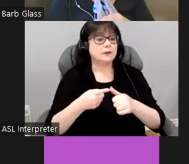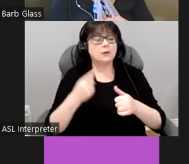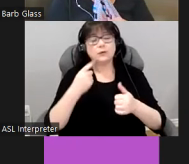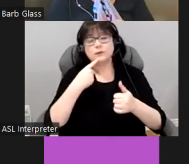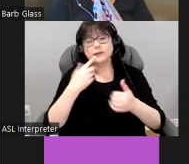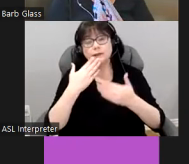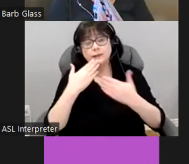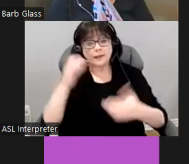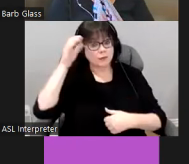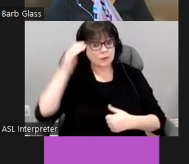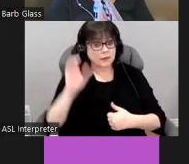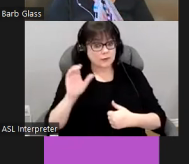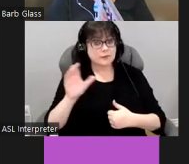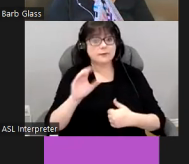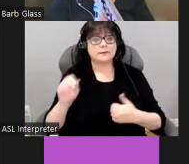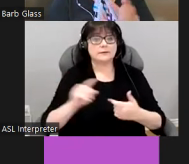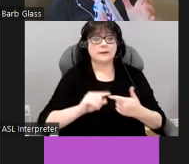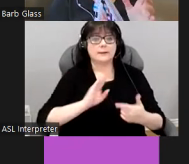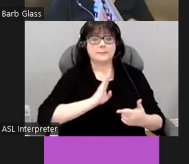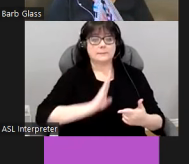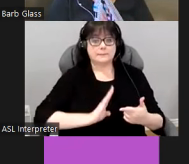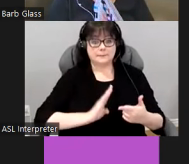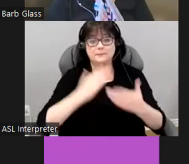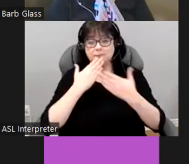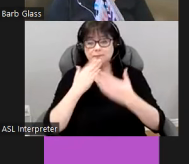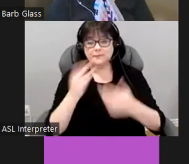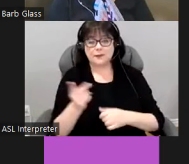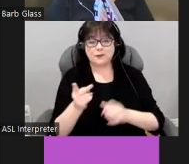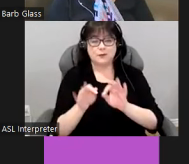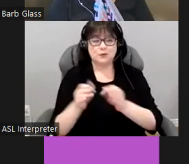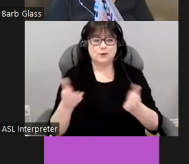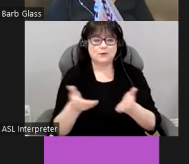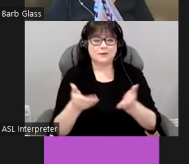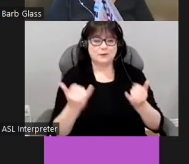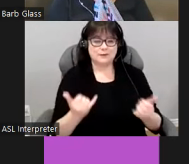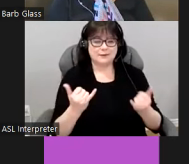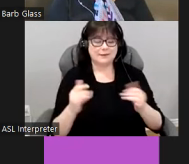our 2 interpreters today. And we're very glad that they're here.